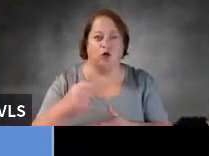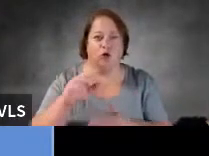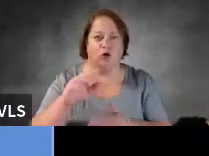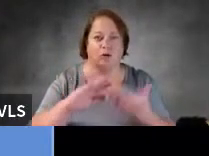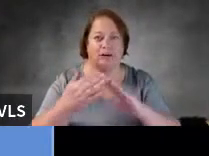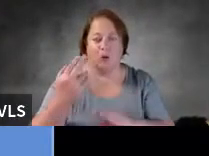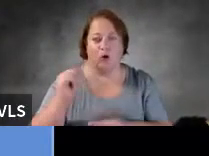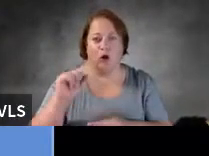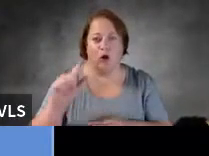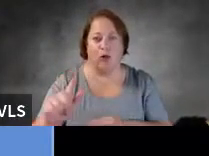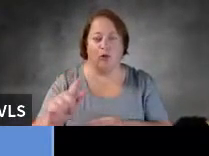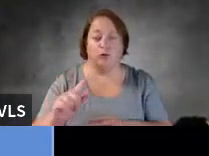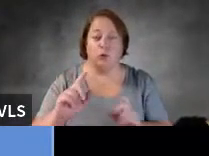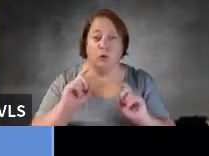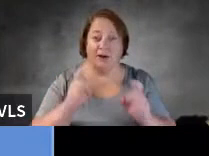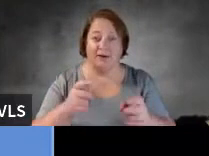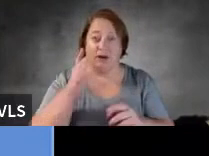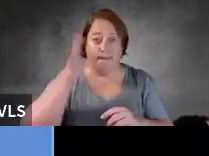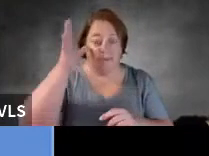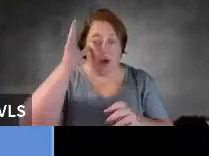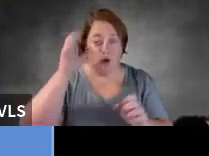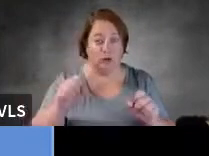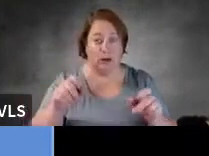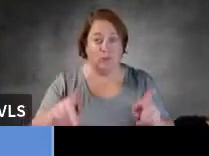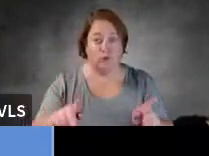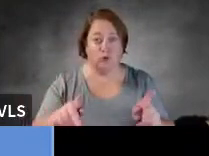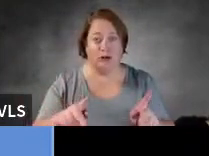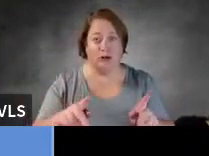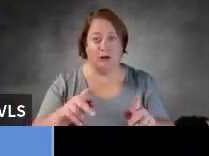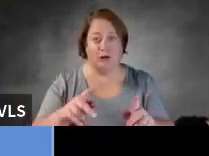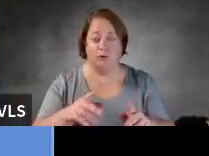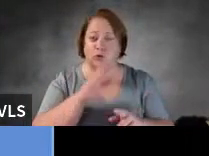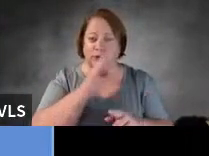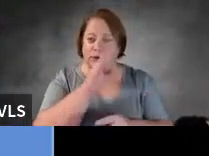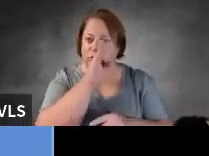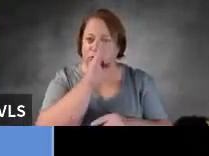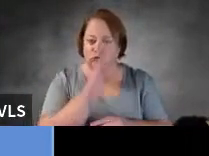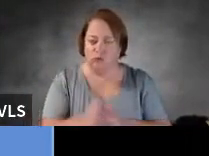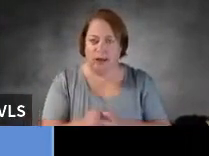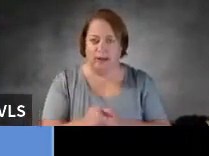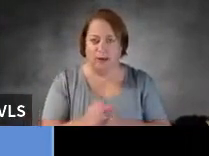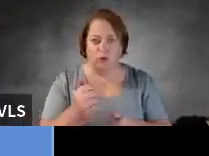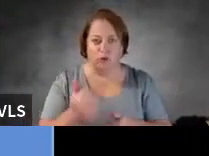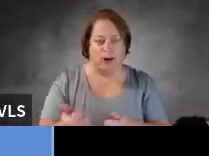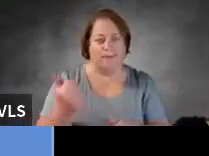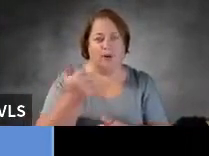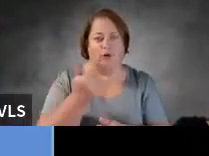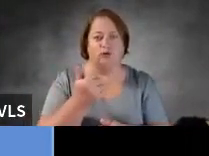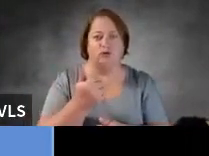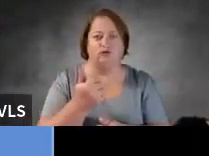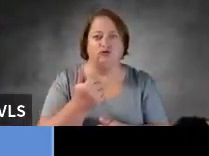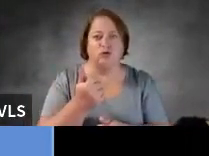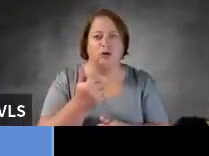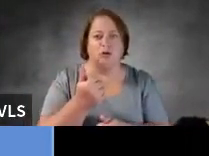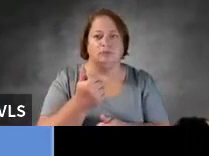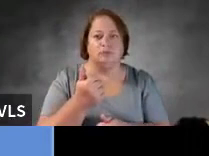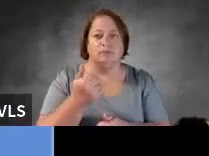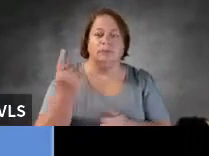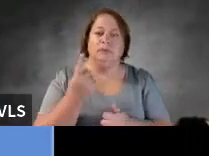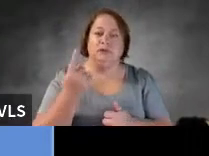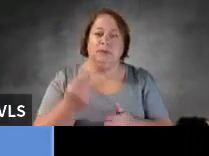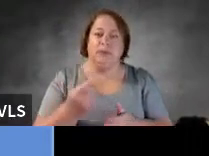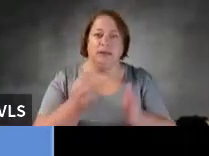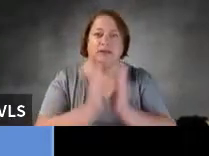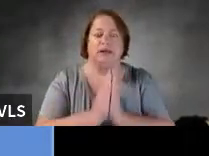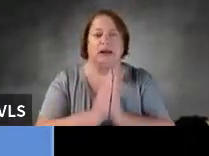halls. So giving parents an opportunity to speak directly to administration is something that's been asked